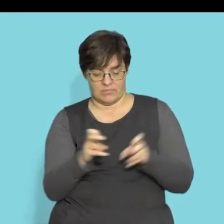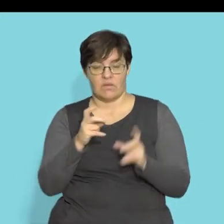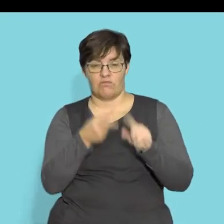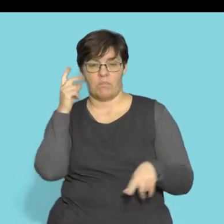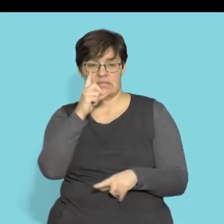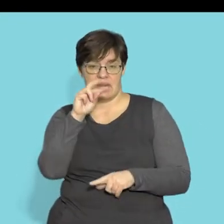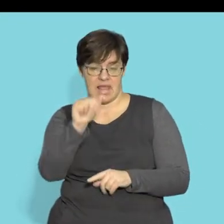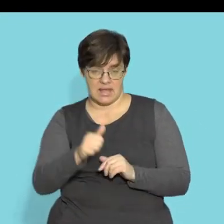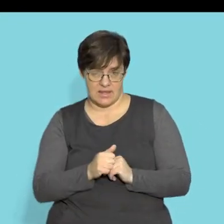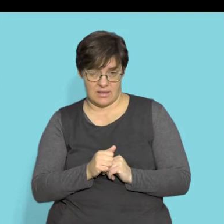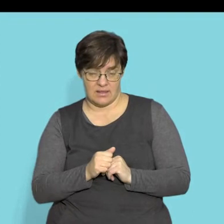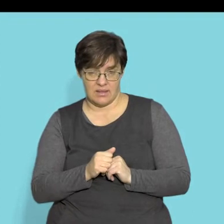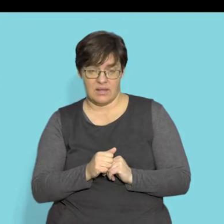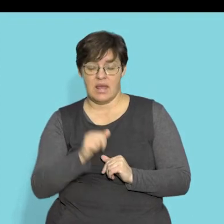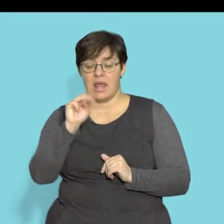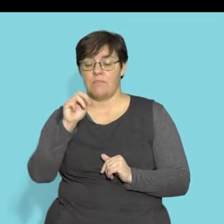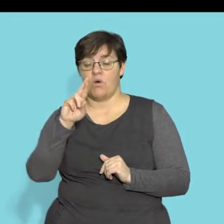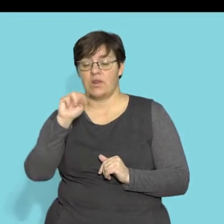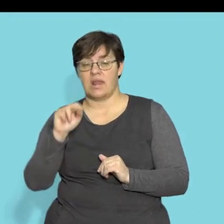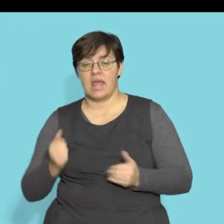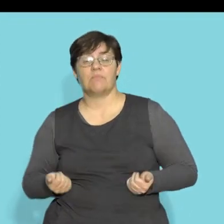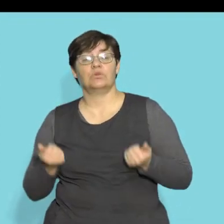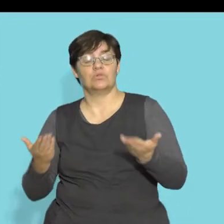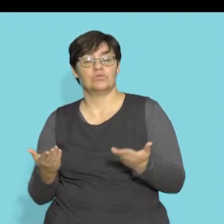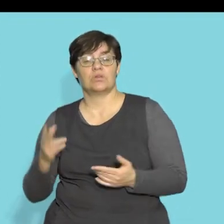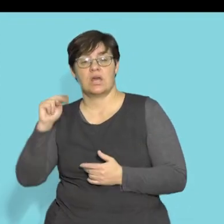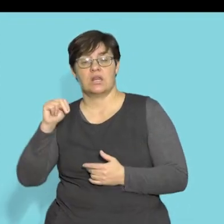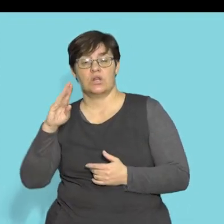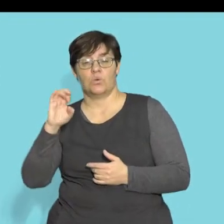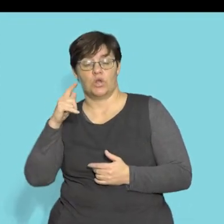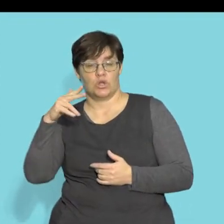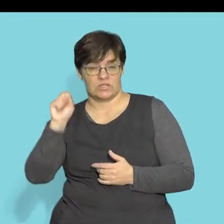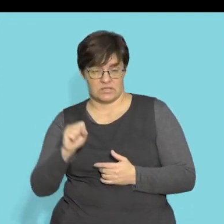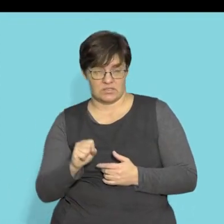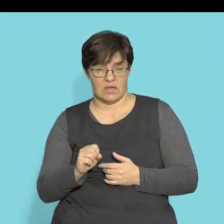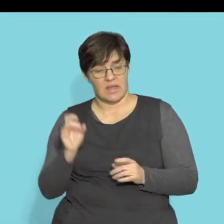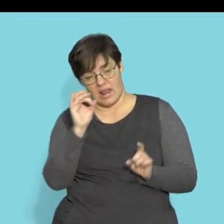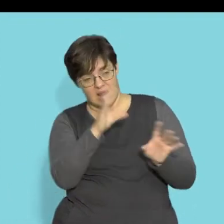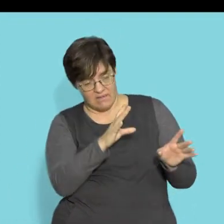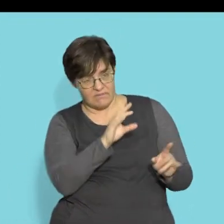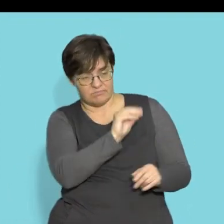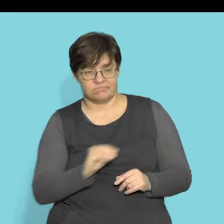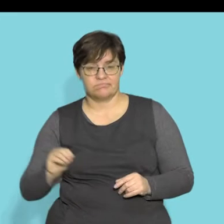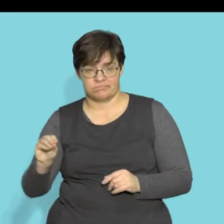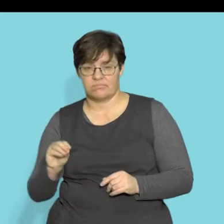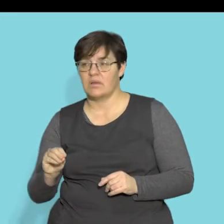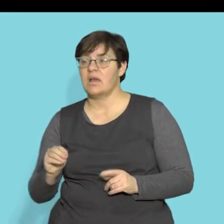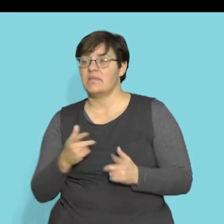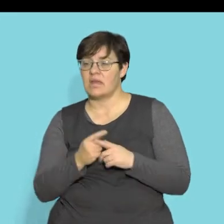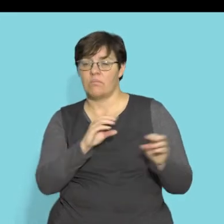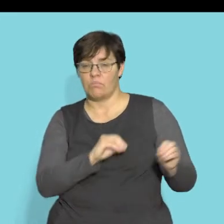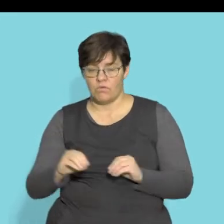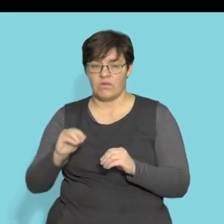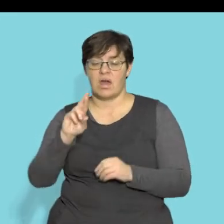DNA. We describe that the mRNA is produced in the nucleus. It then leaves the nucleus to the nucleopores, and then it